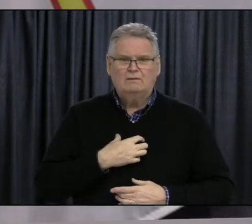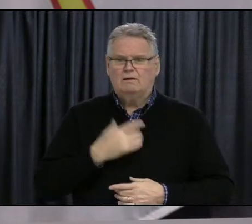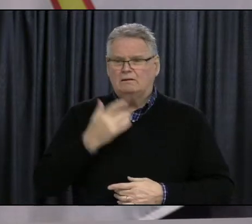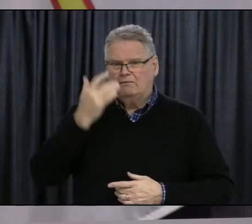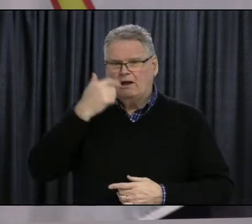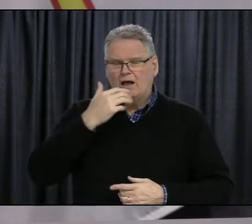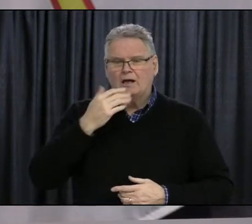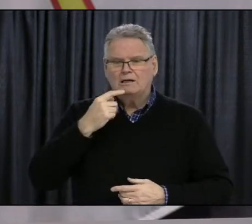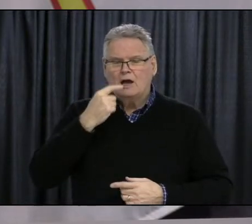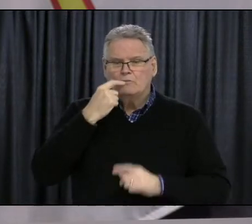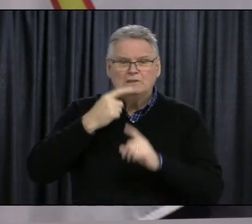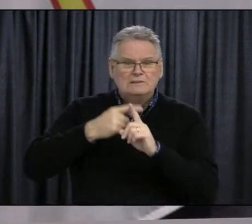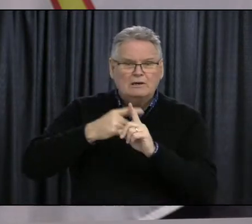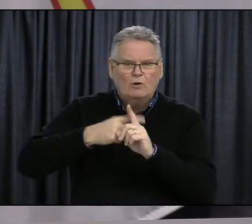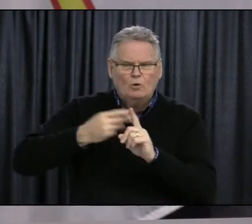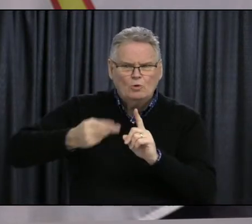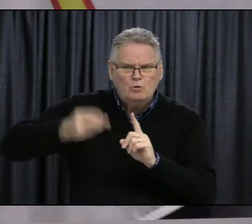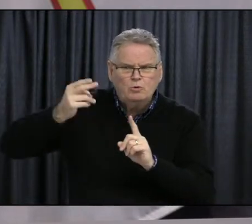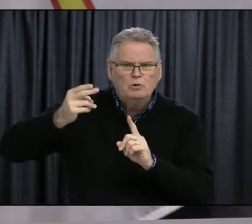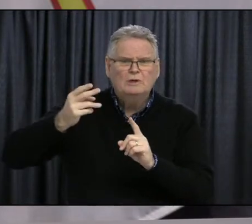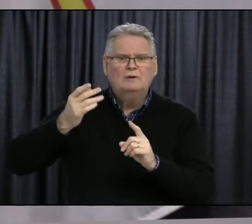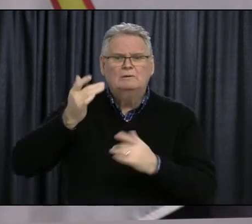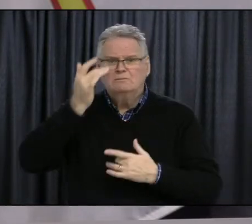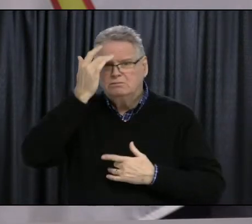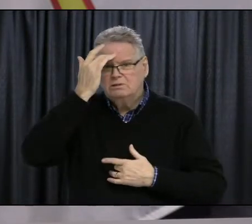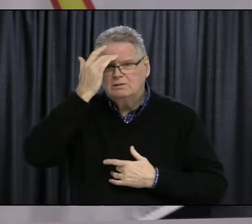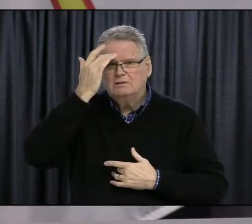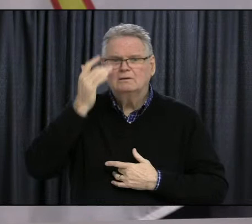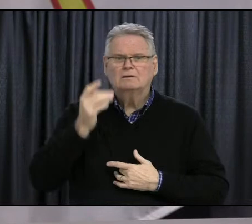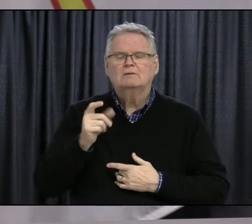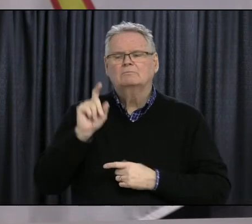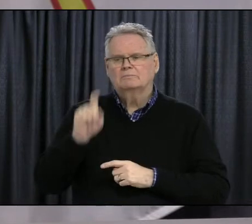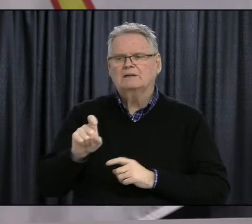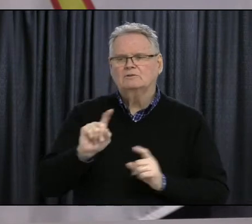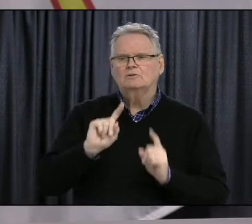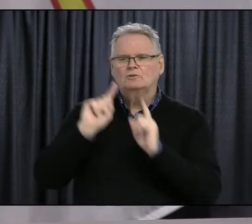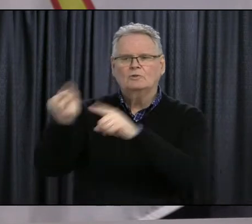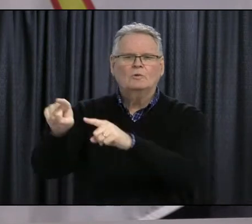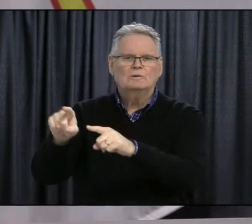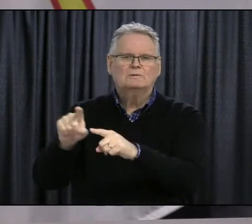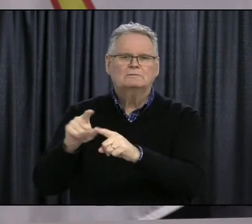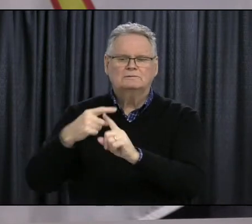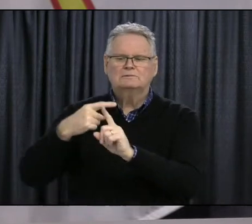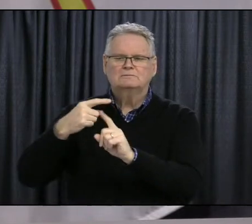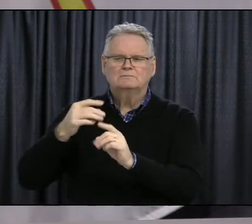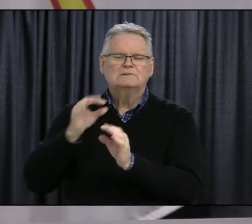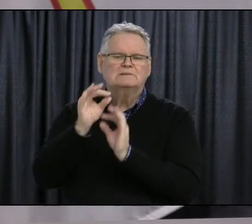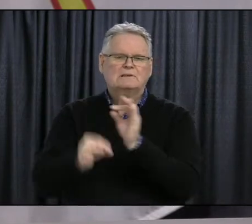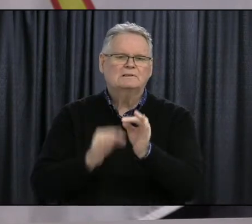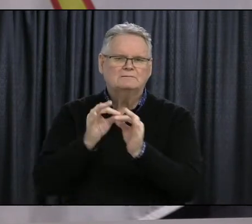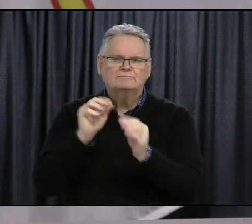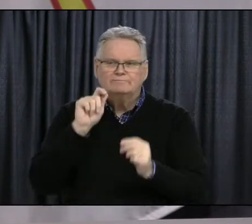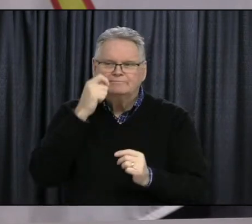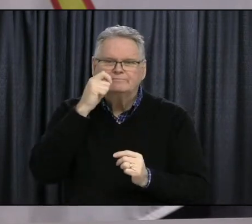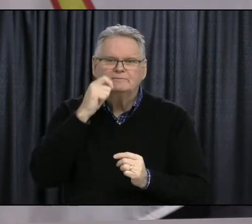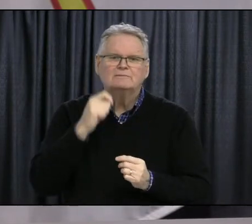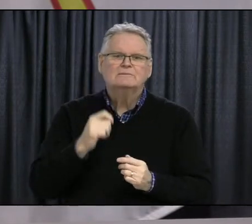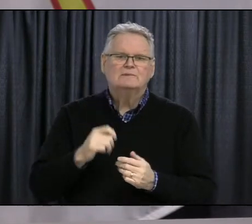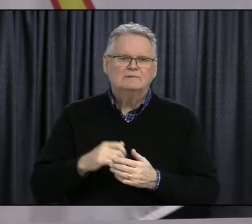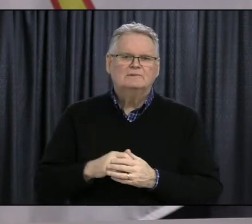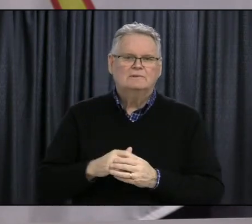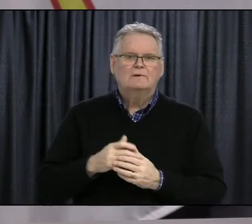can get tested for COVID. And then all of our other symptoms like, runny nose, sore throat, difficulty swallowing, loss of taste